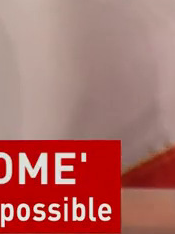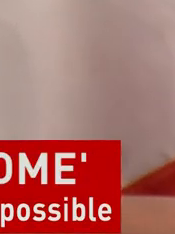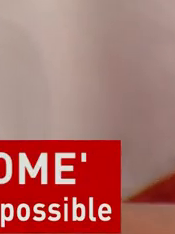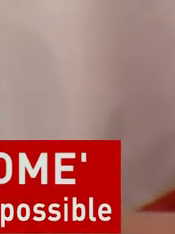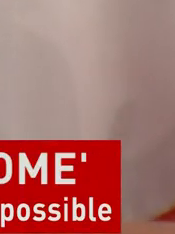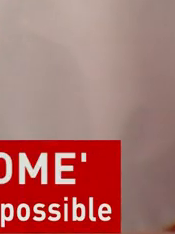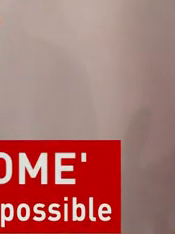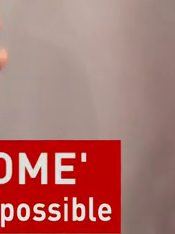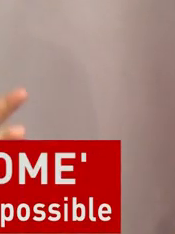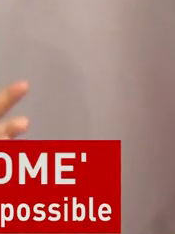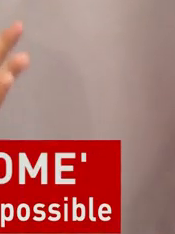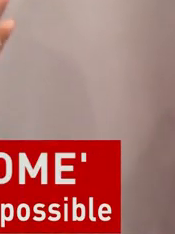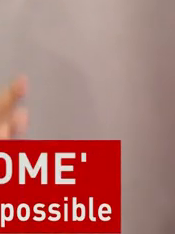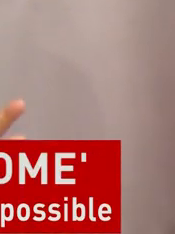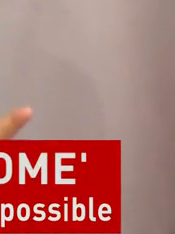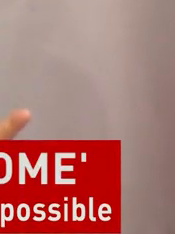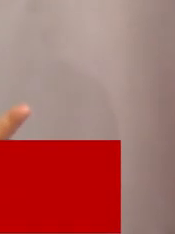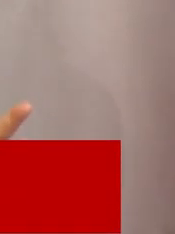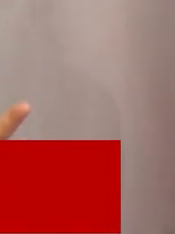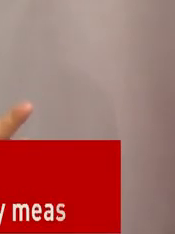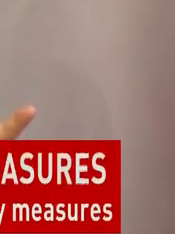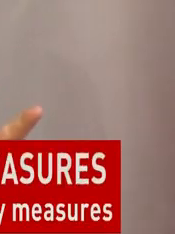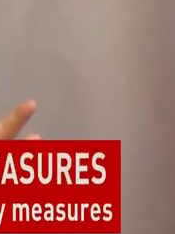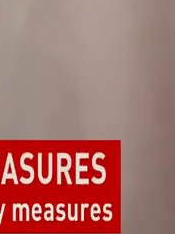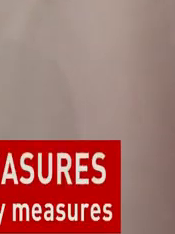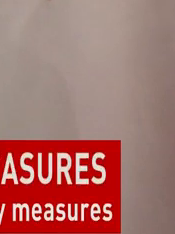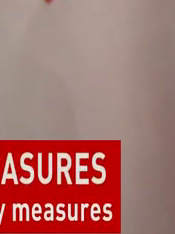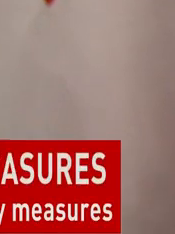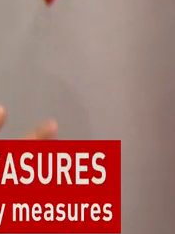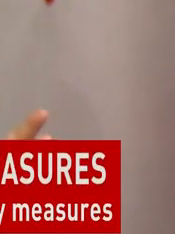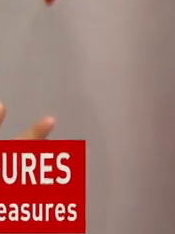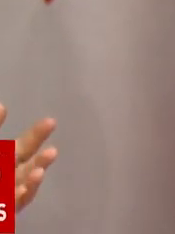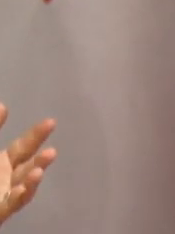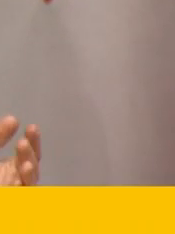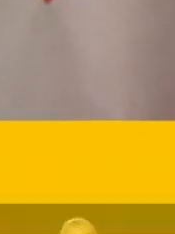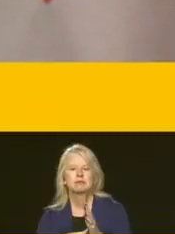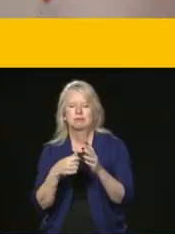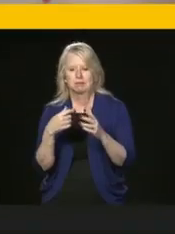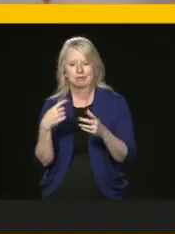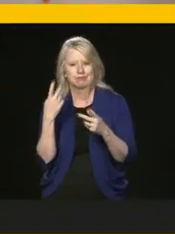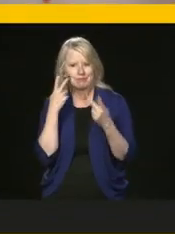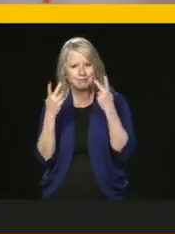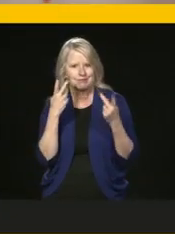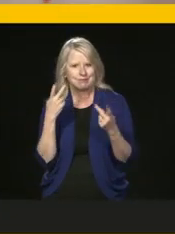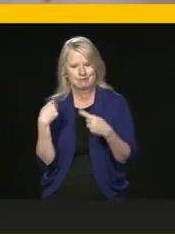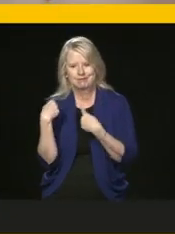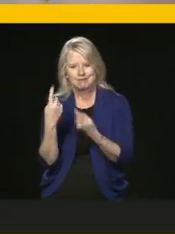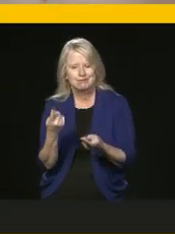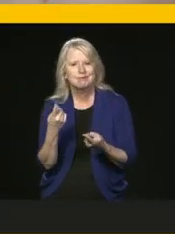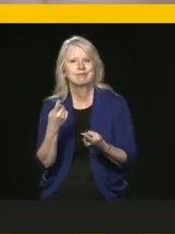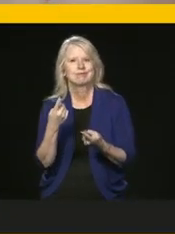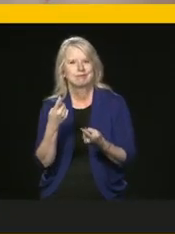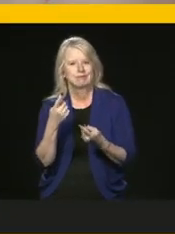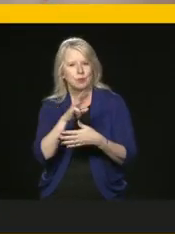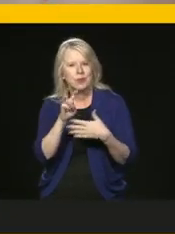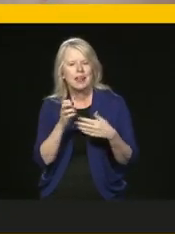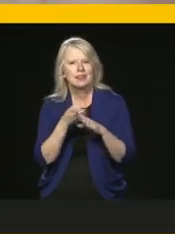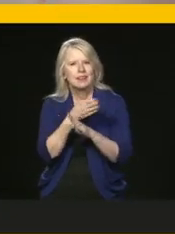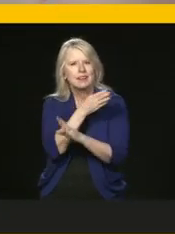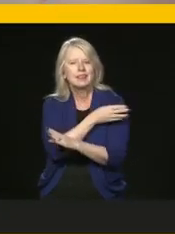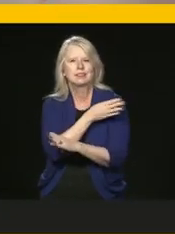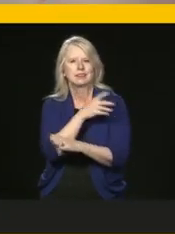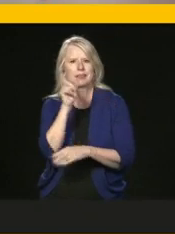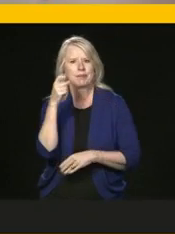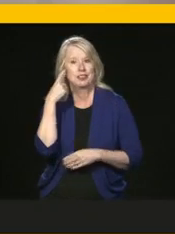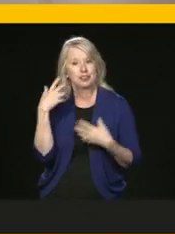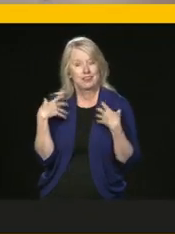message that we have been hearing all through the weekend and indeed for many days now from Minister Haidu, and we just heard clearly from the Prime